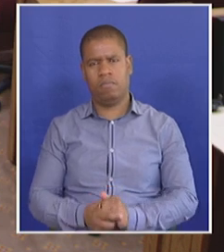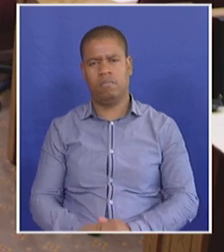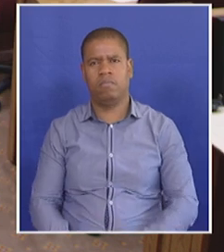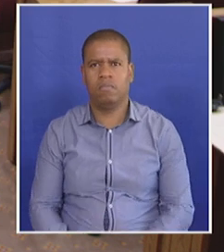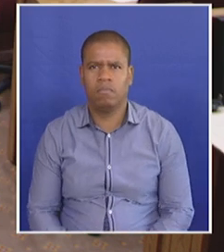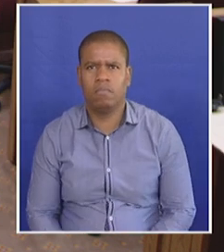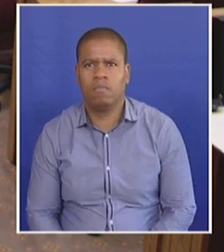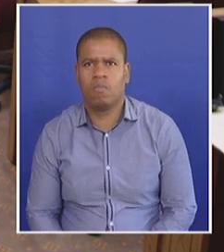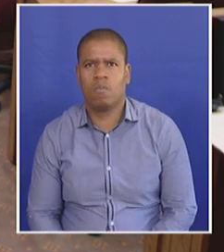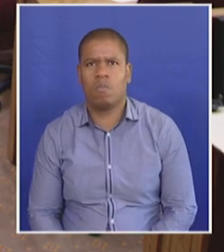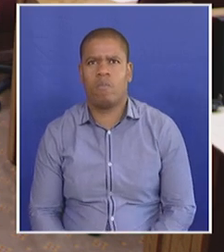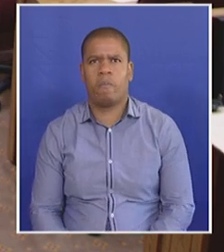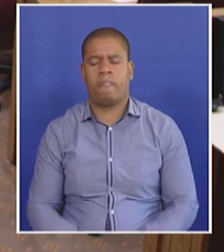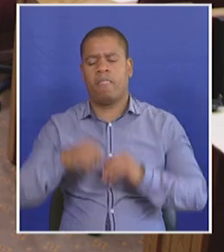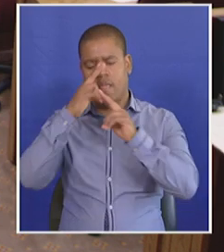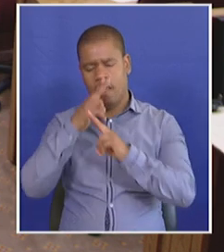Honourable Minister?